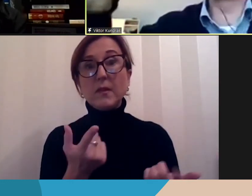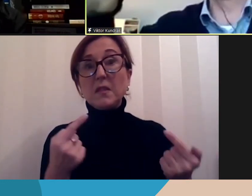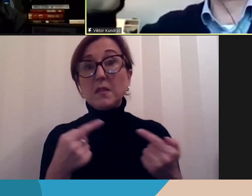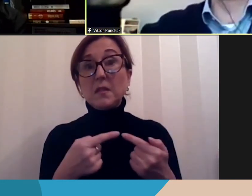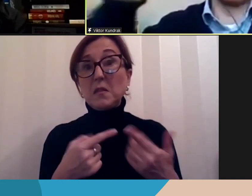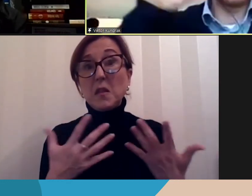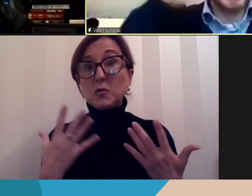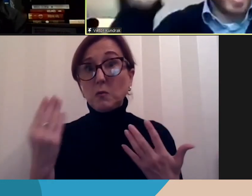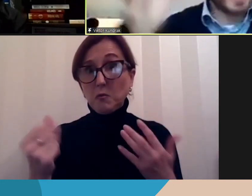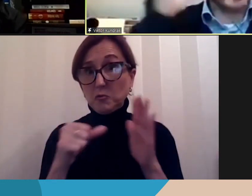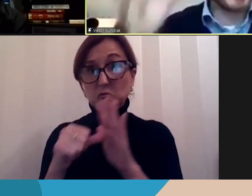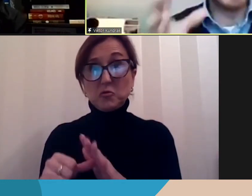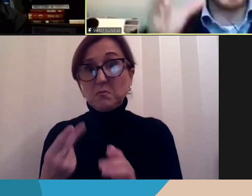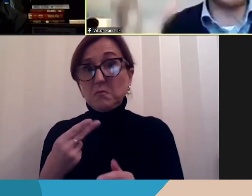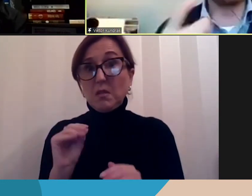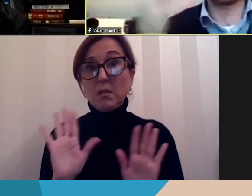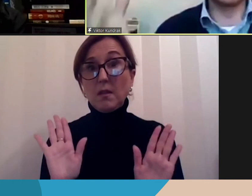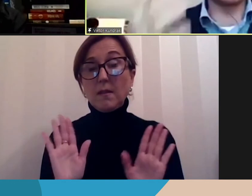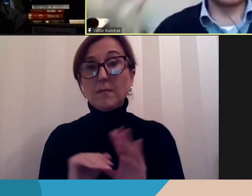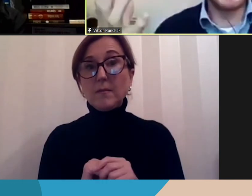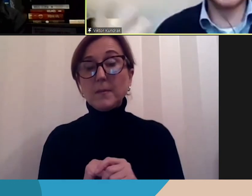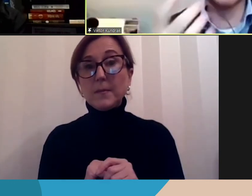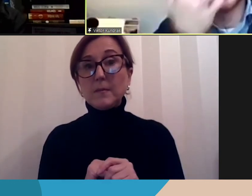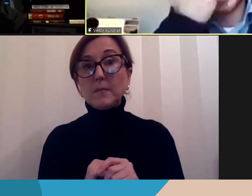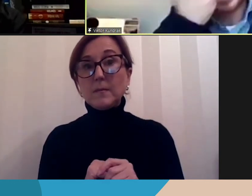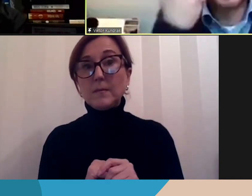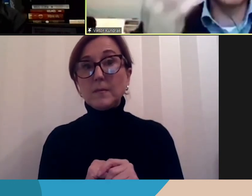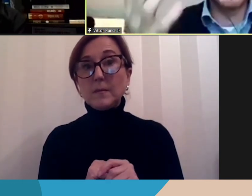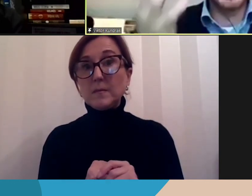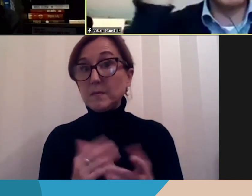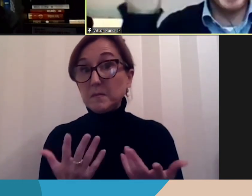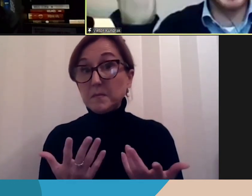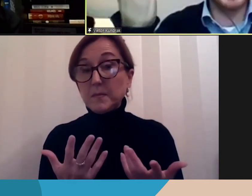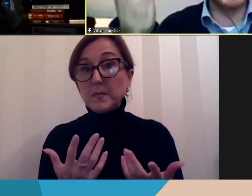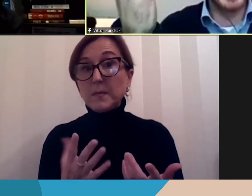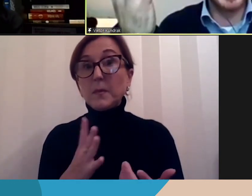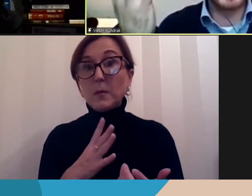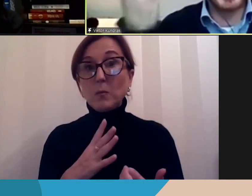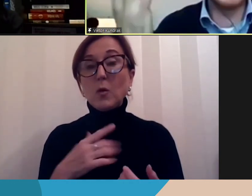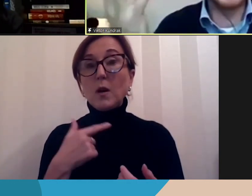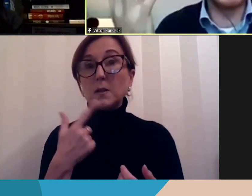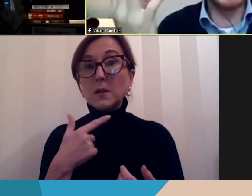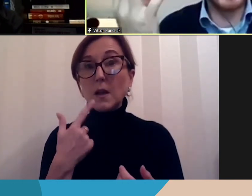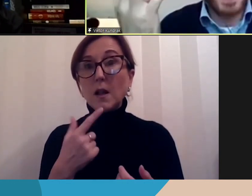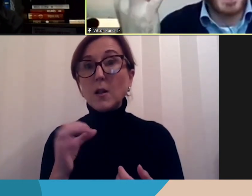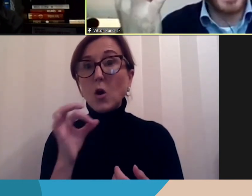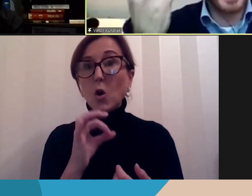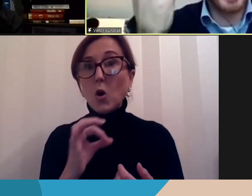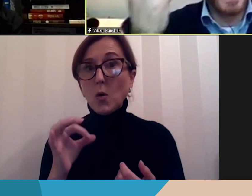not target, in terms of criminal law jargon, do not target physical